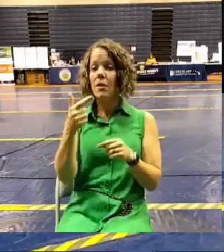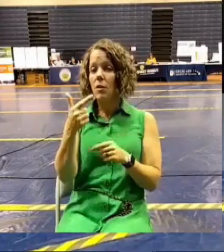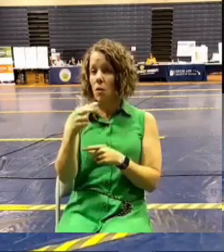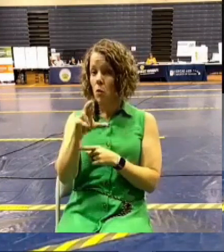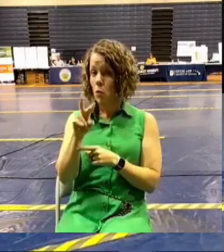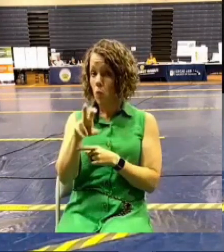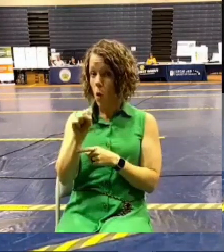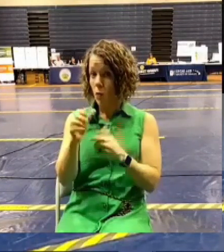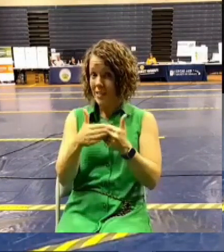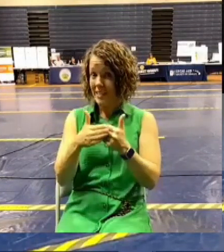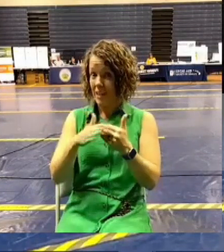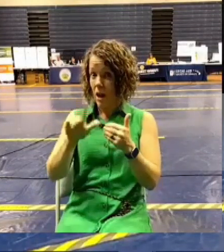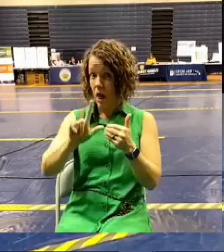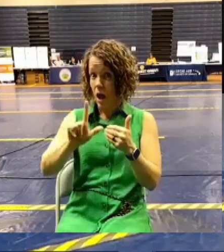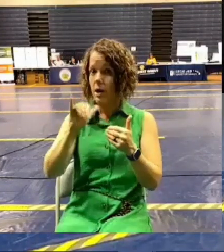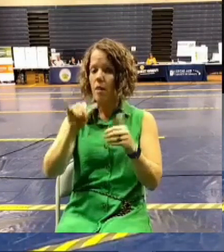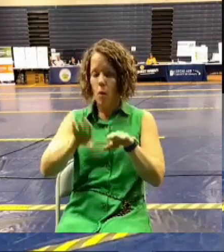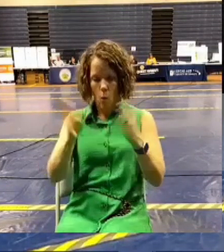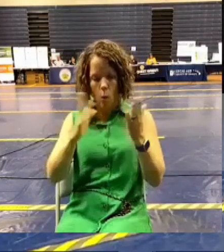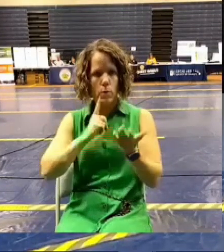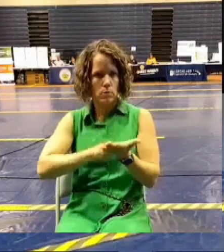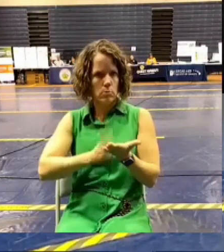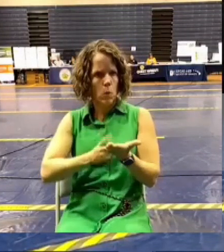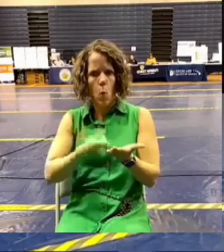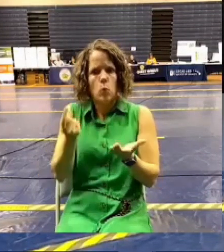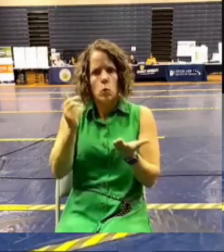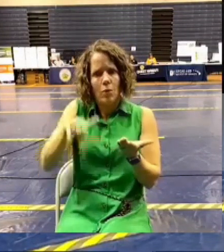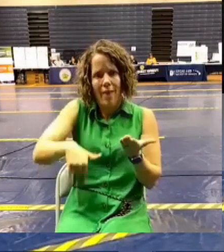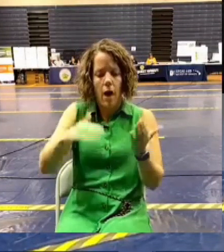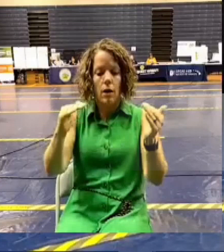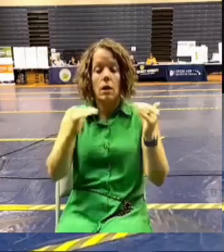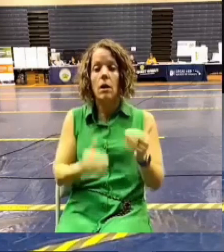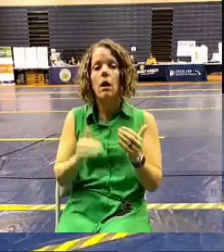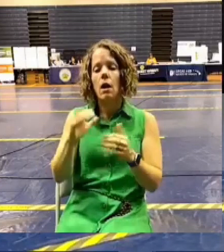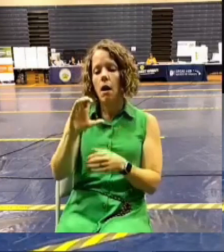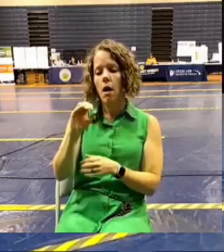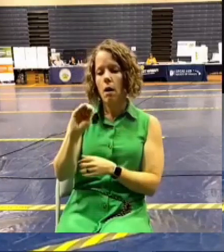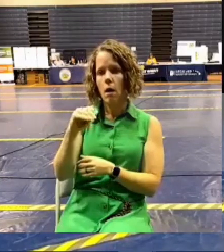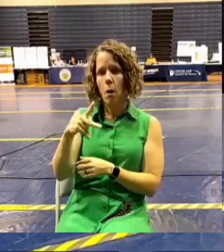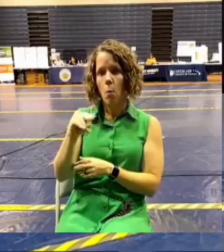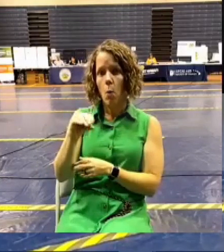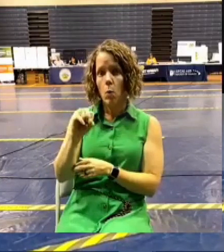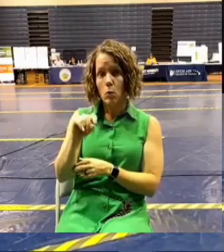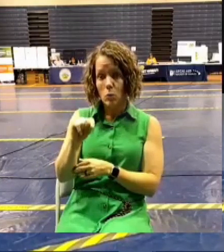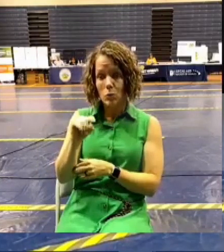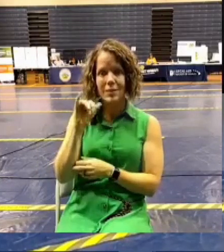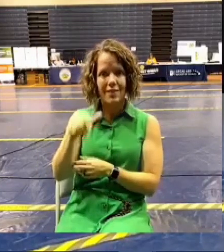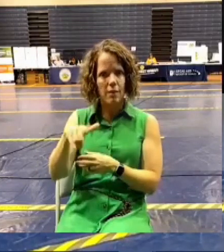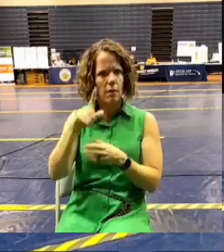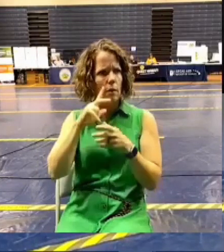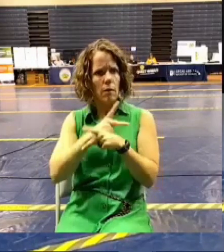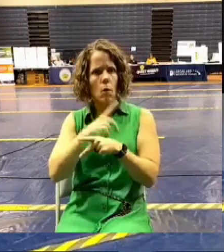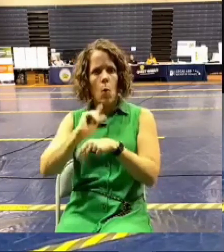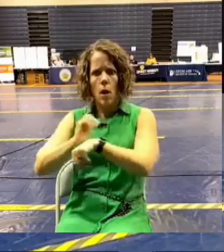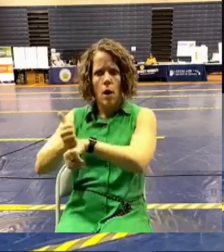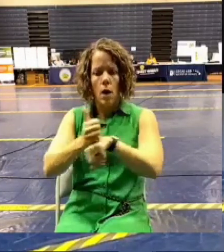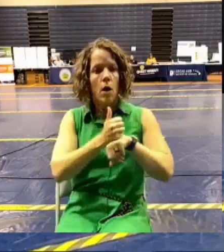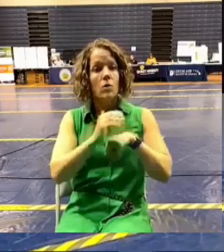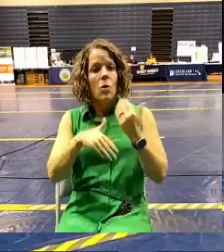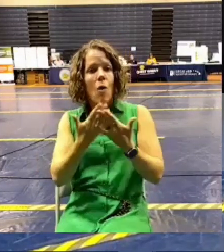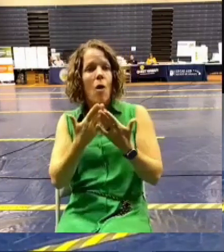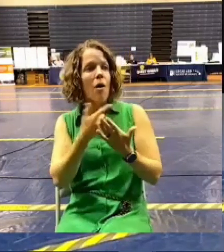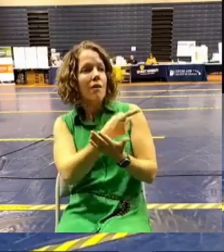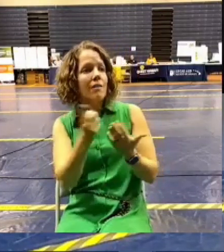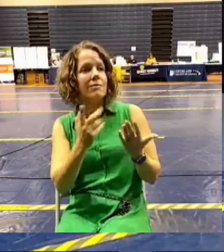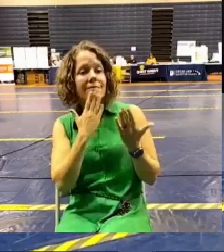a conversation. Number four is establishing compost facilities. So mahalo to all of our ohana that are green waste